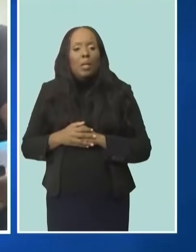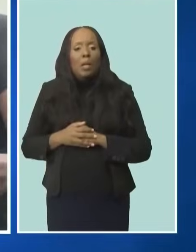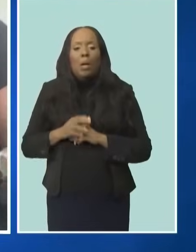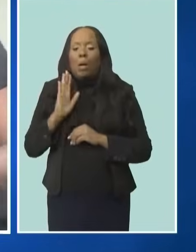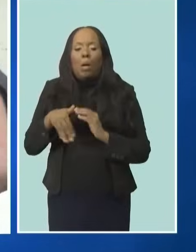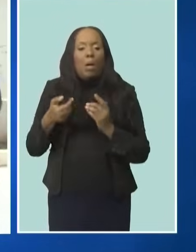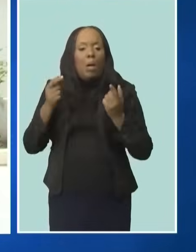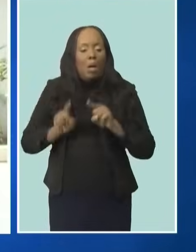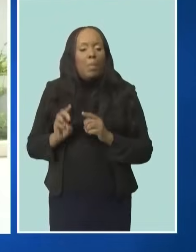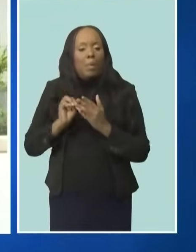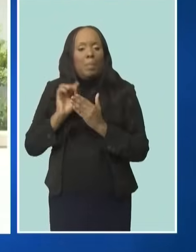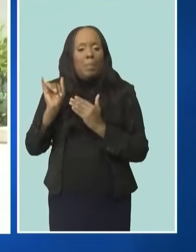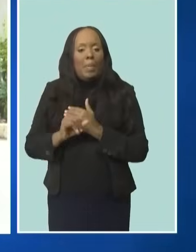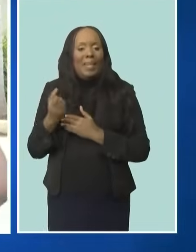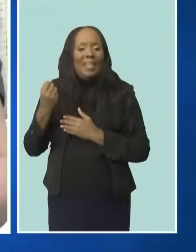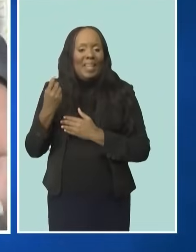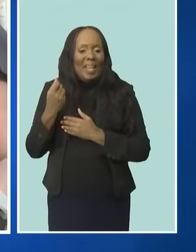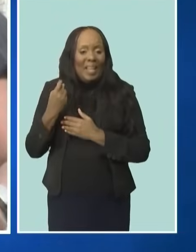11th, laundering